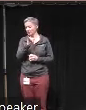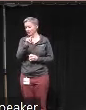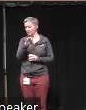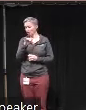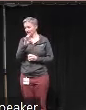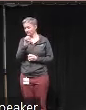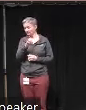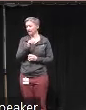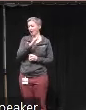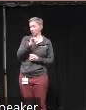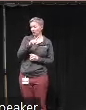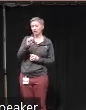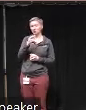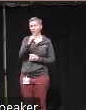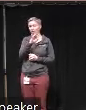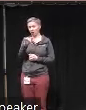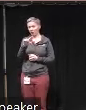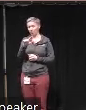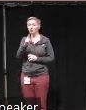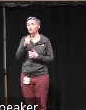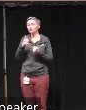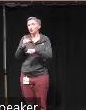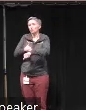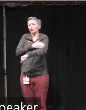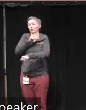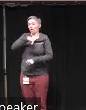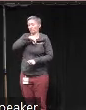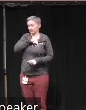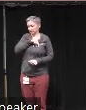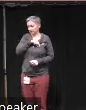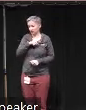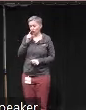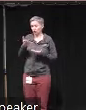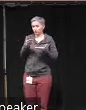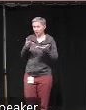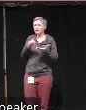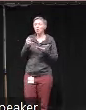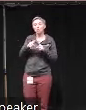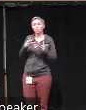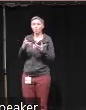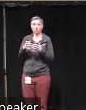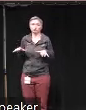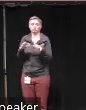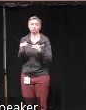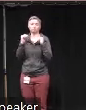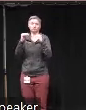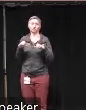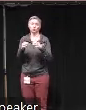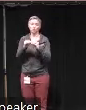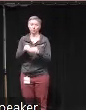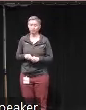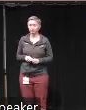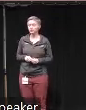disparity and quality of mental health services, we want to go beyond what we have done. And the New York State is